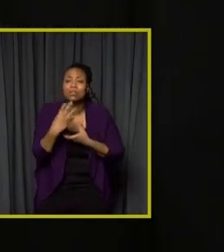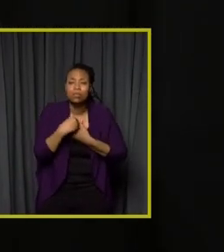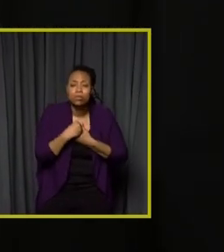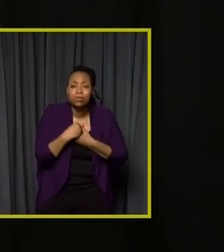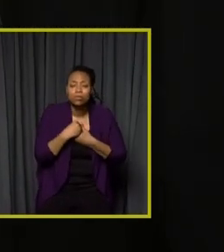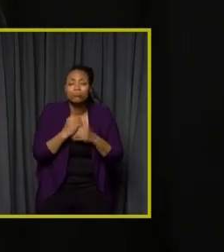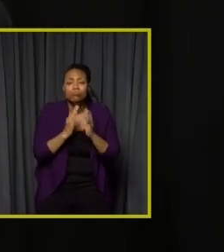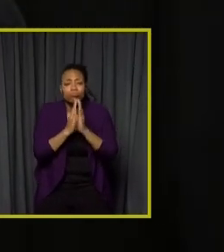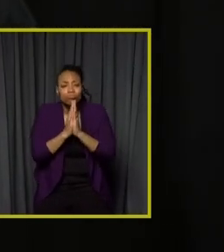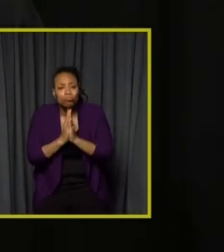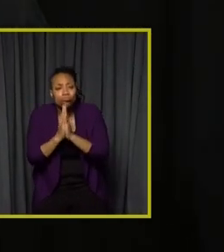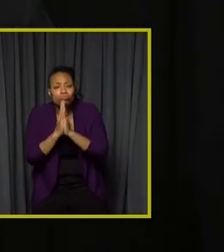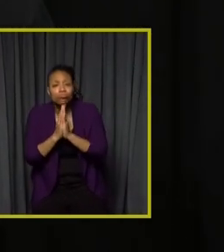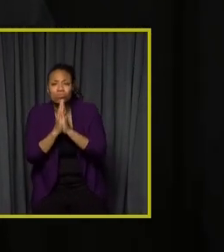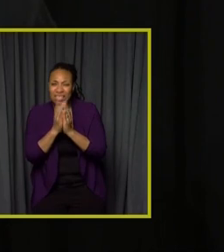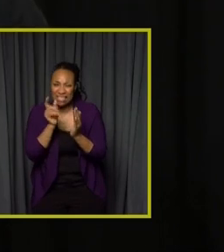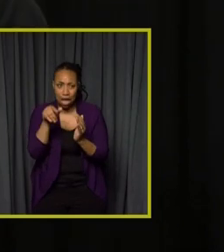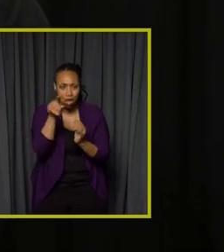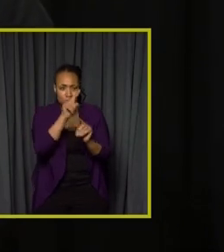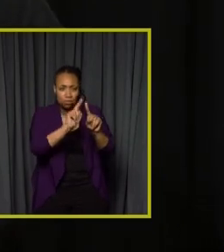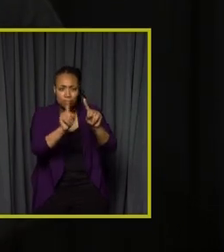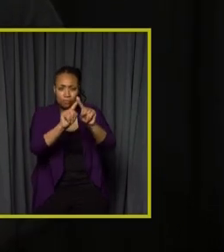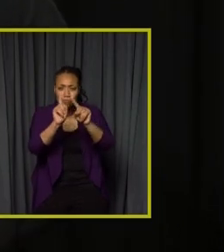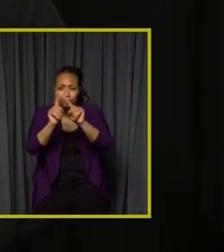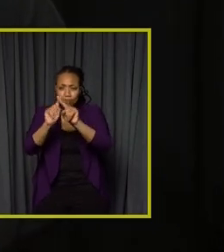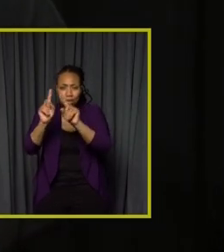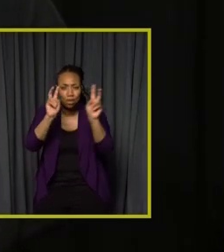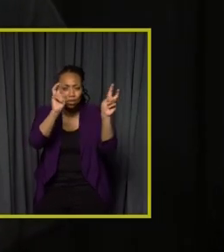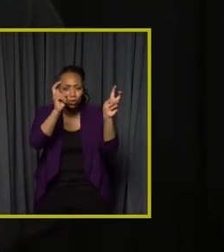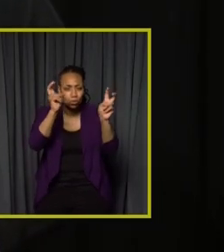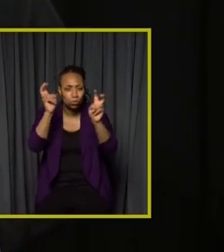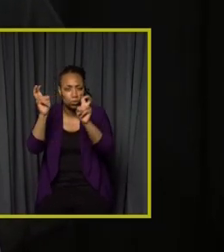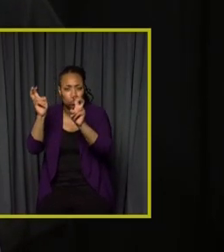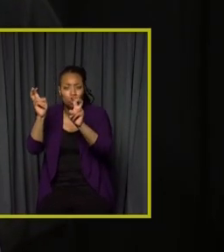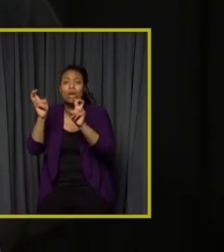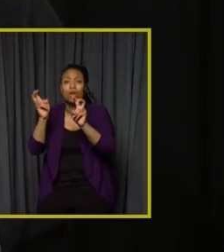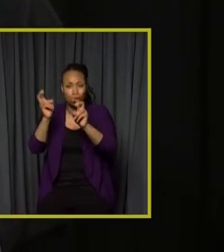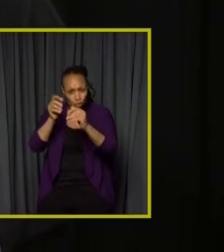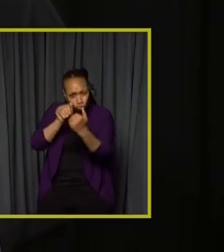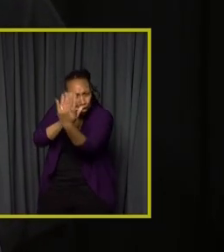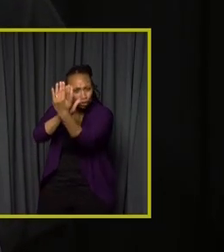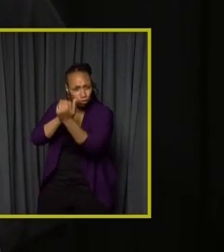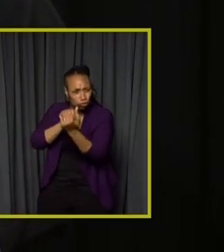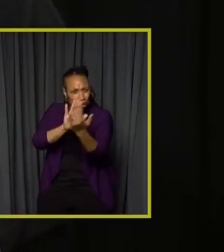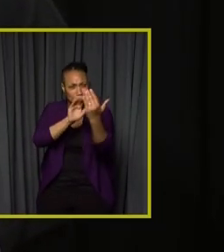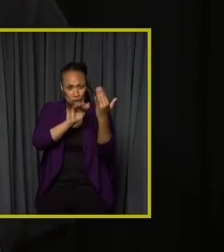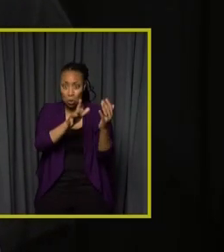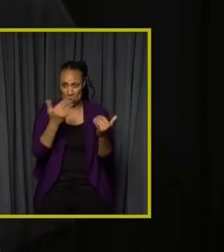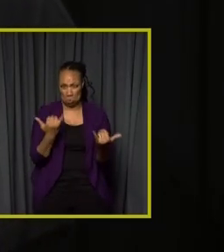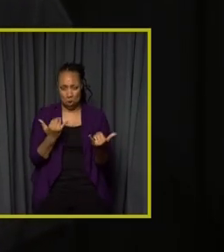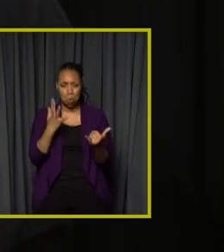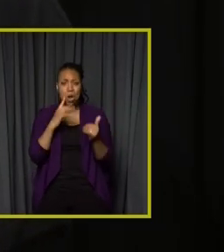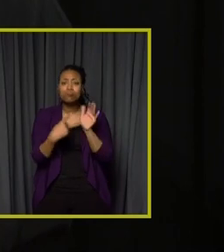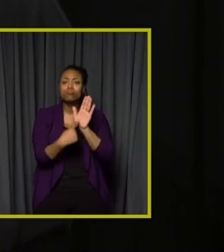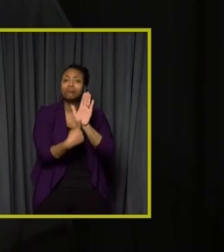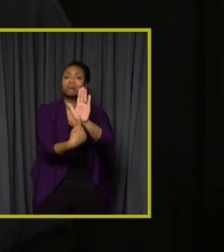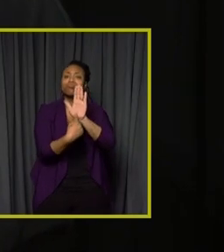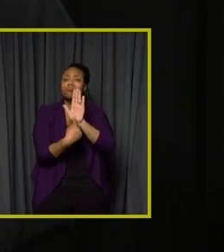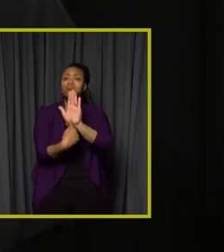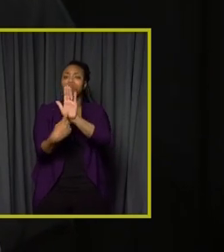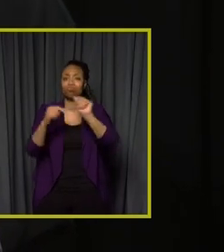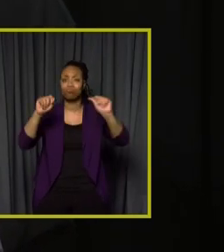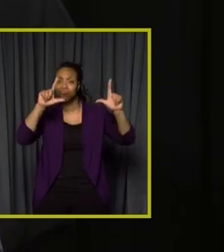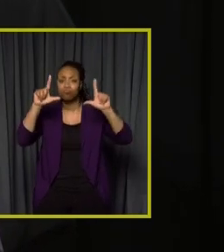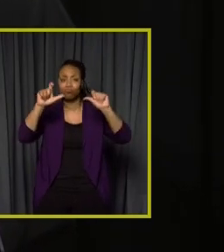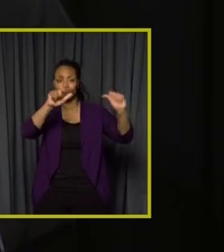issues of systemic racism, poverty, ecological devastation, denial of health care, the war economy, and the false moral narrative of religious nationalism. And